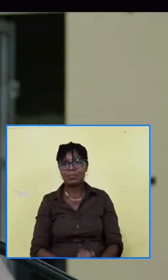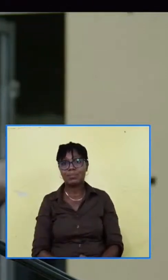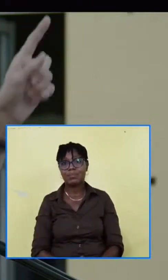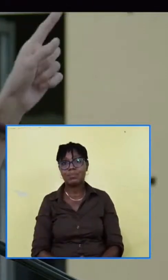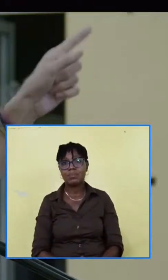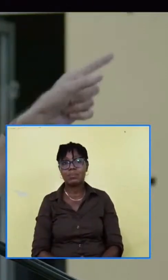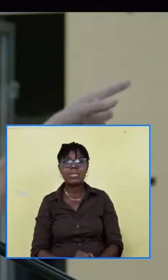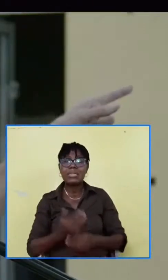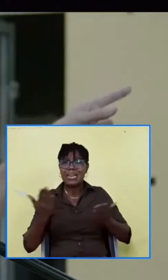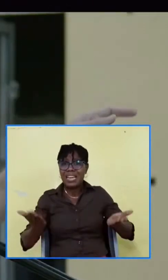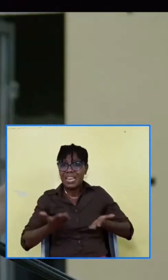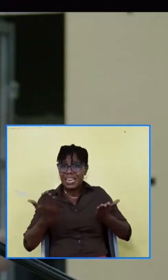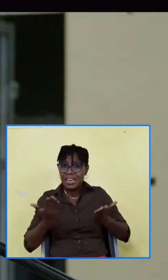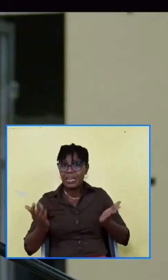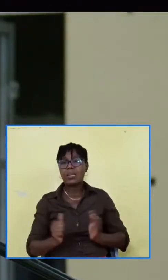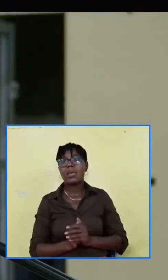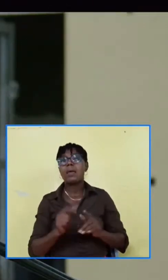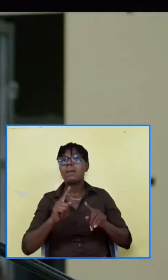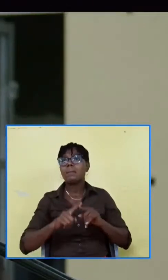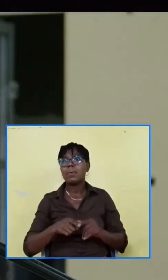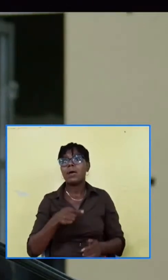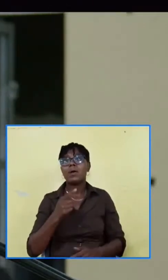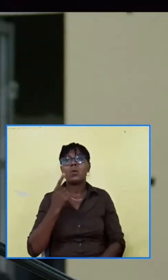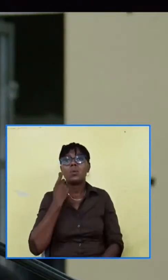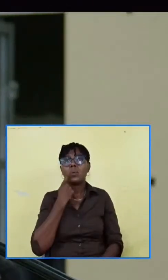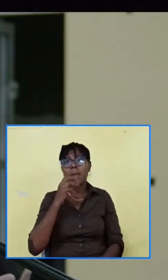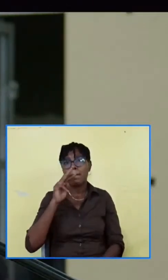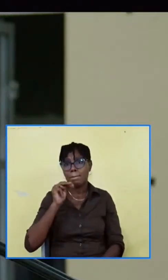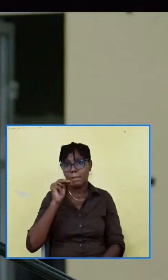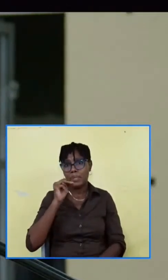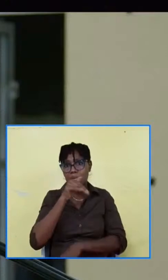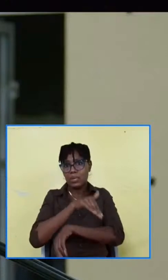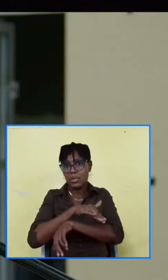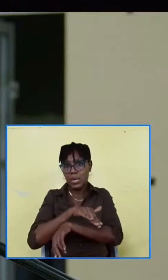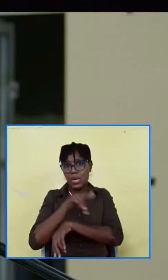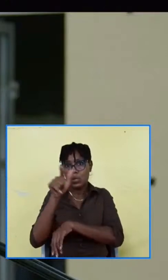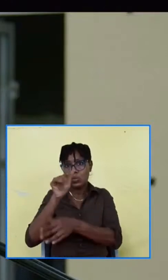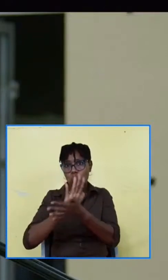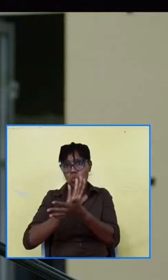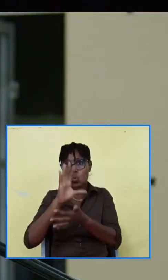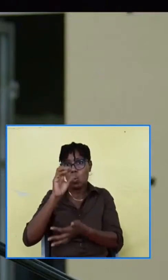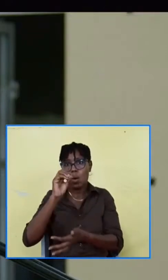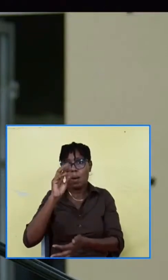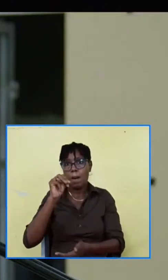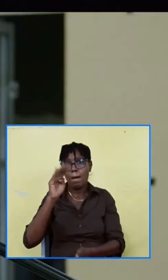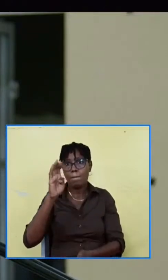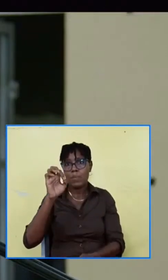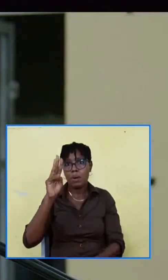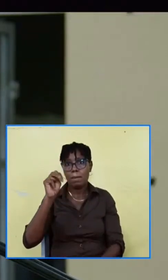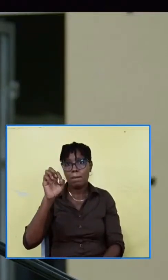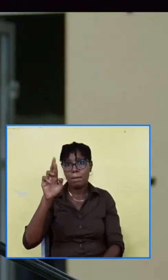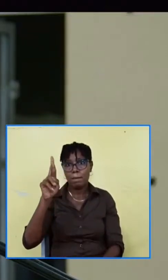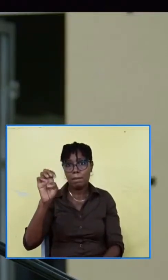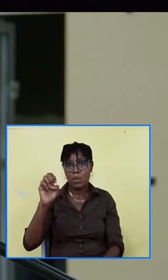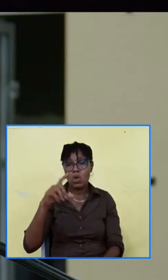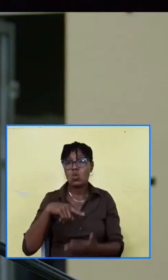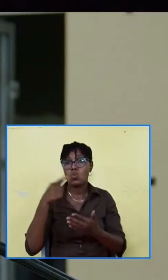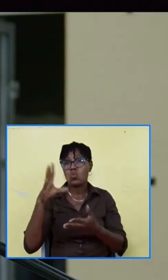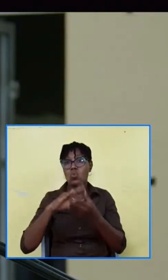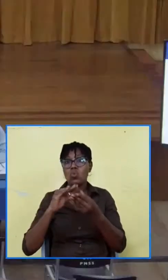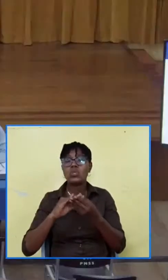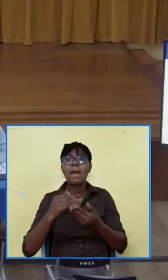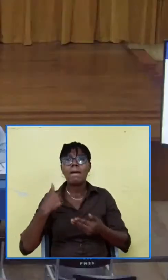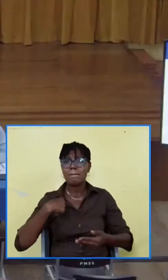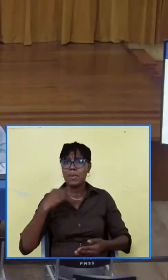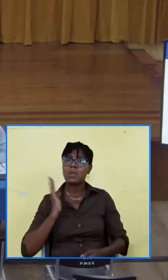not here tonight, but at Commonwealth. You said you were in, I have it right here. Yeah. You said I've